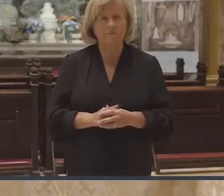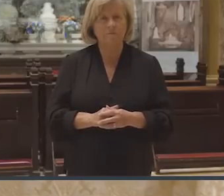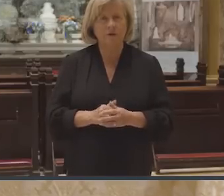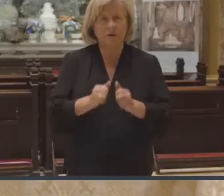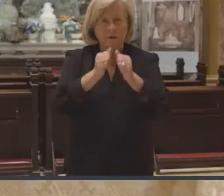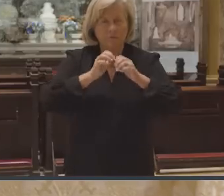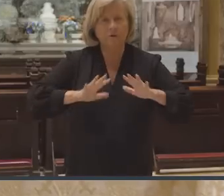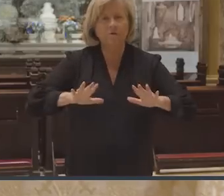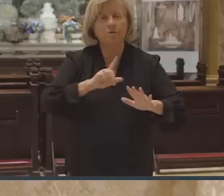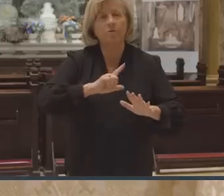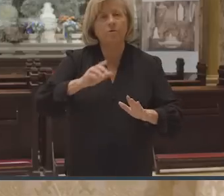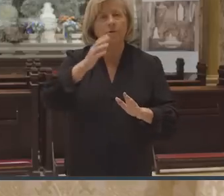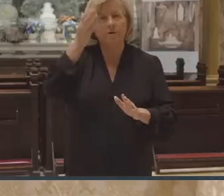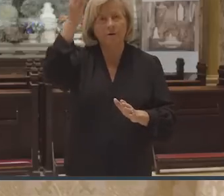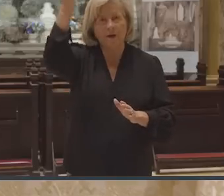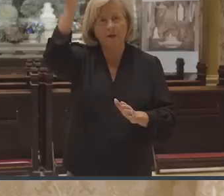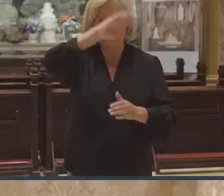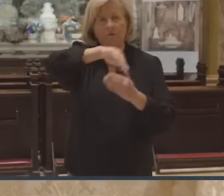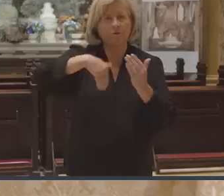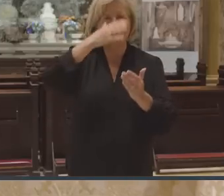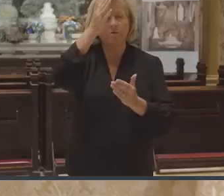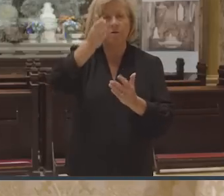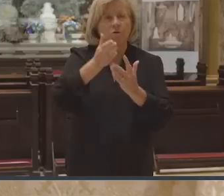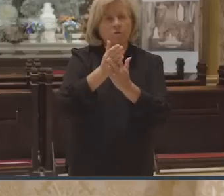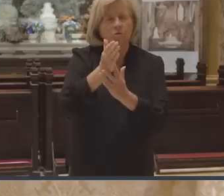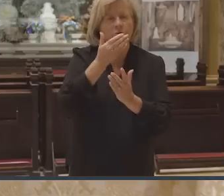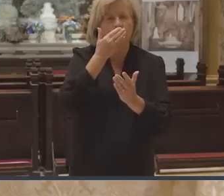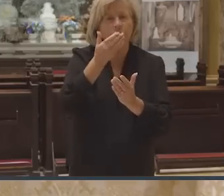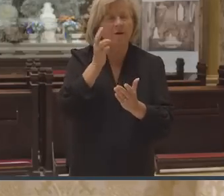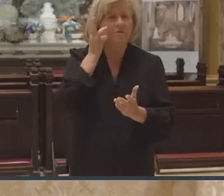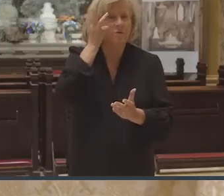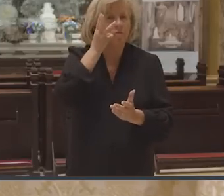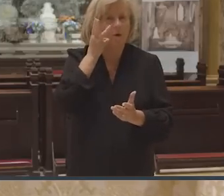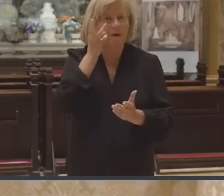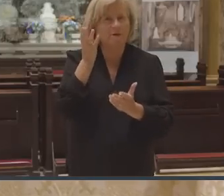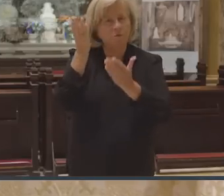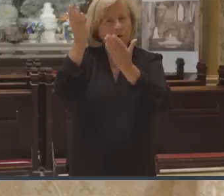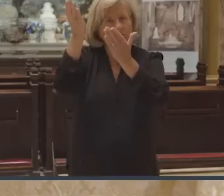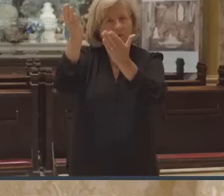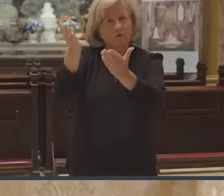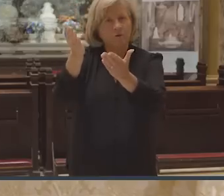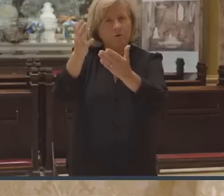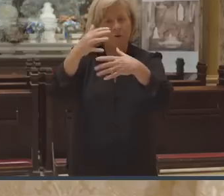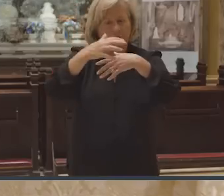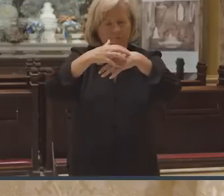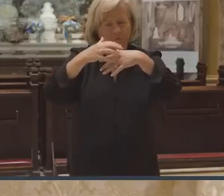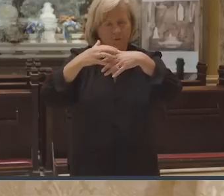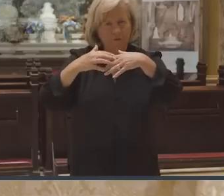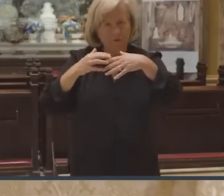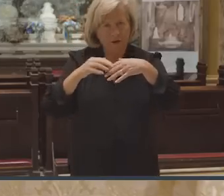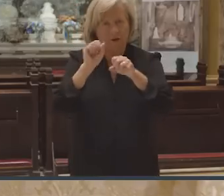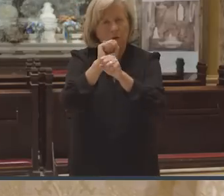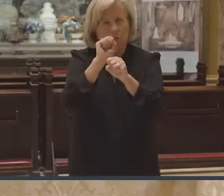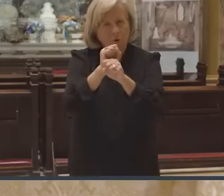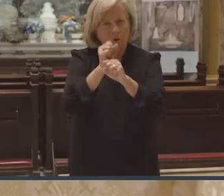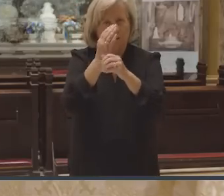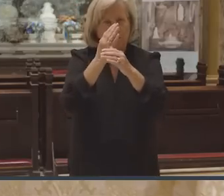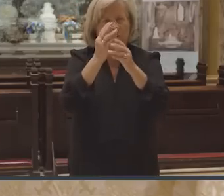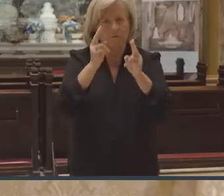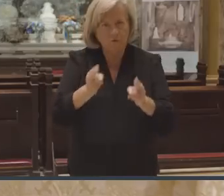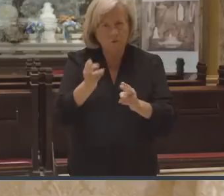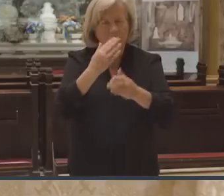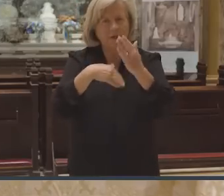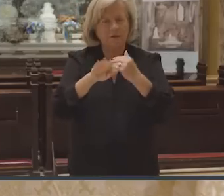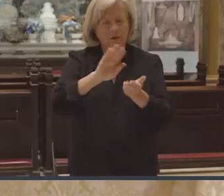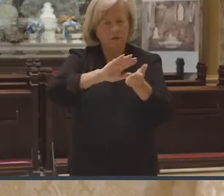Blessed are you, Lord, God of all creation, for through your goodness we have this wine to offer, fruit of the vine and work of human hands. It